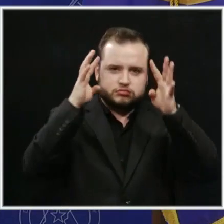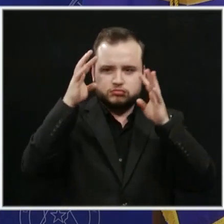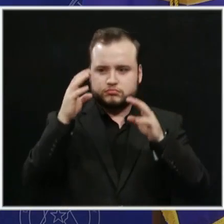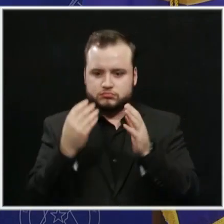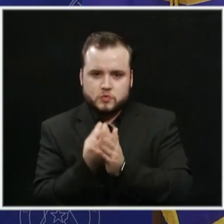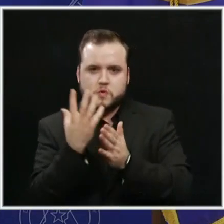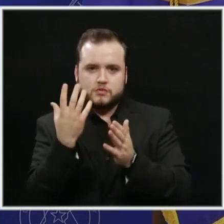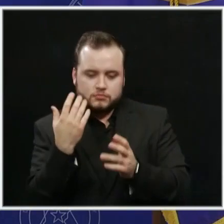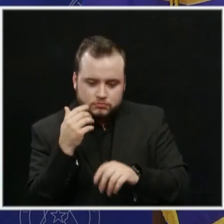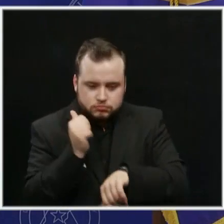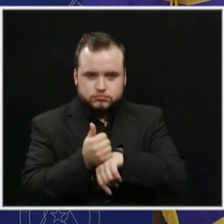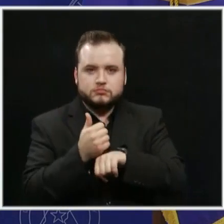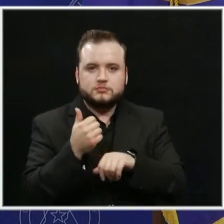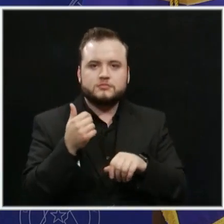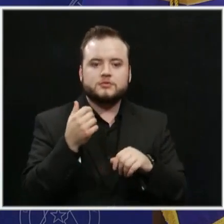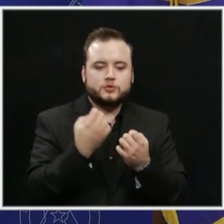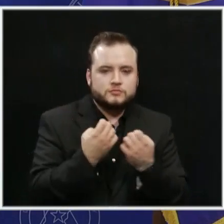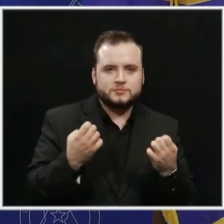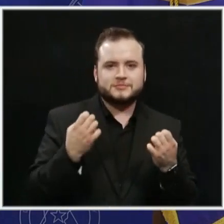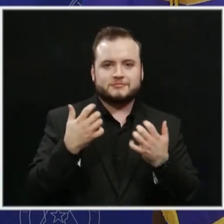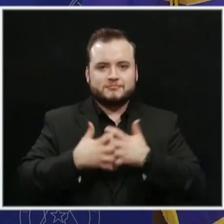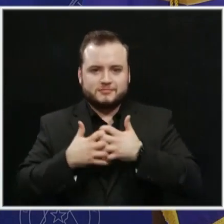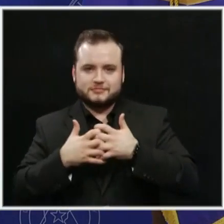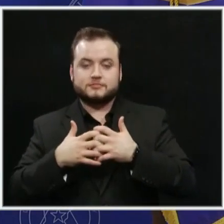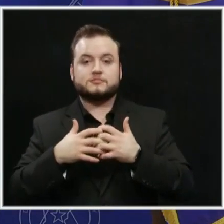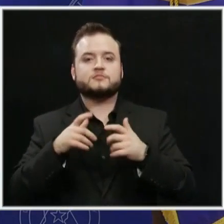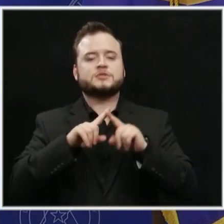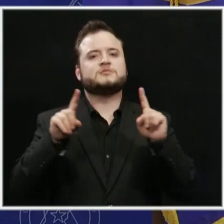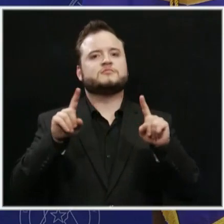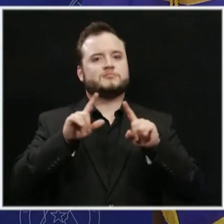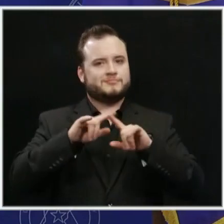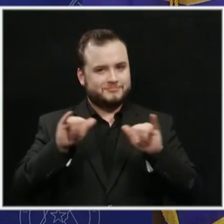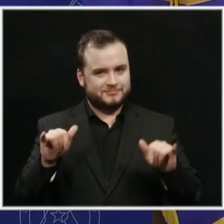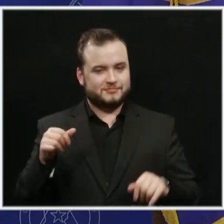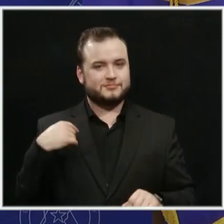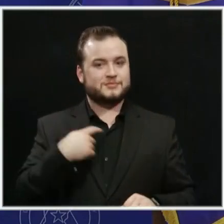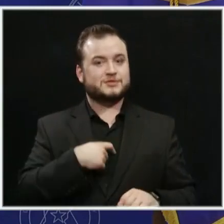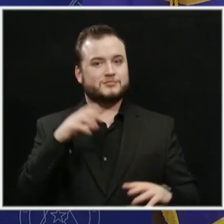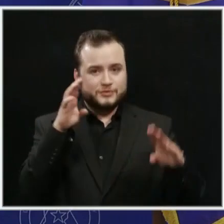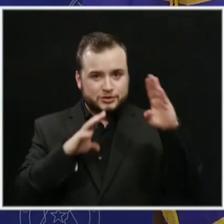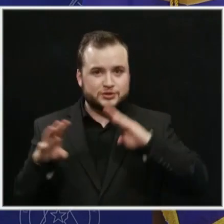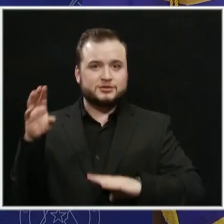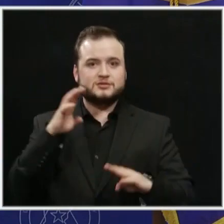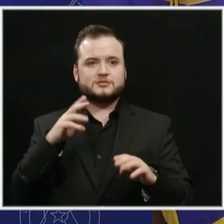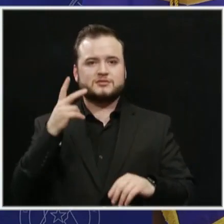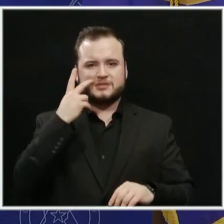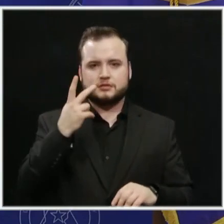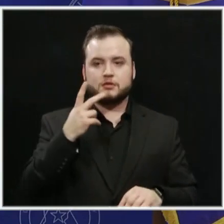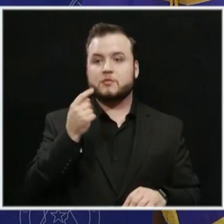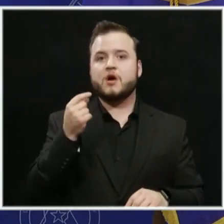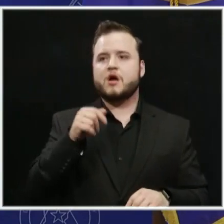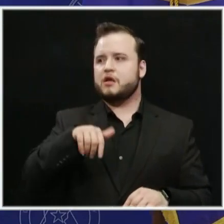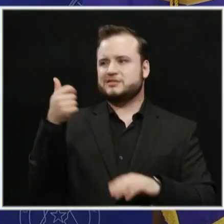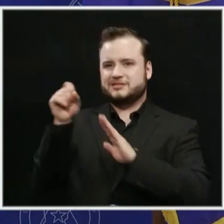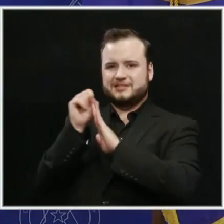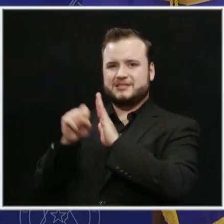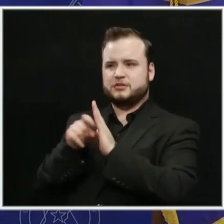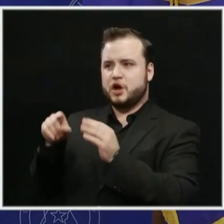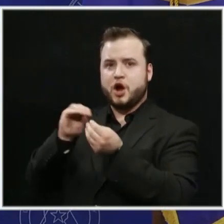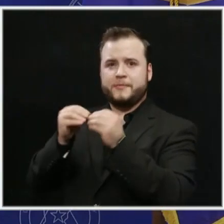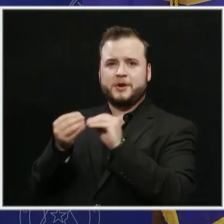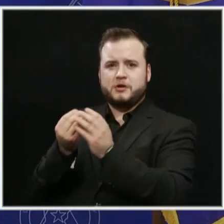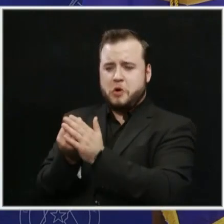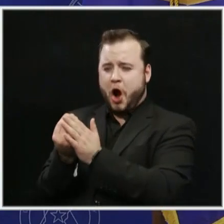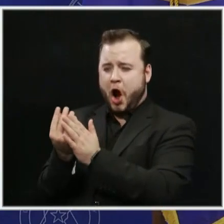do worry that as we're watching other people cross the peak and we're seeing us be under anywhere else, that a false sense of